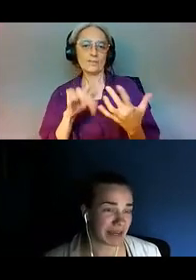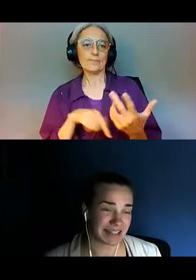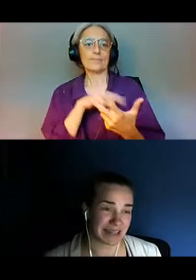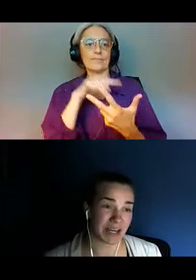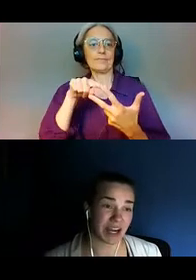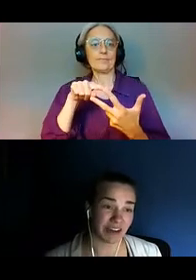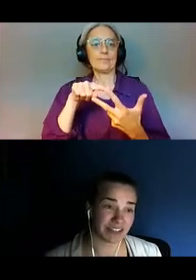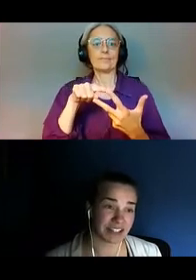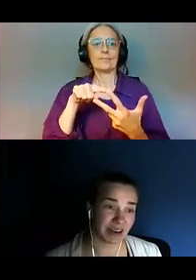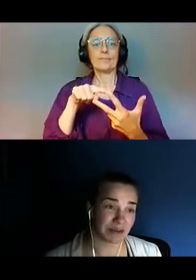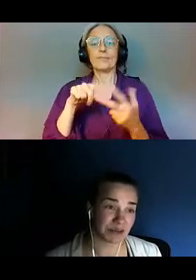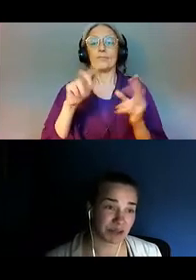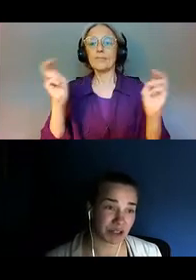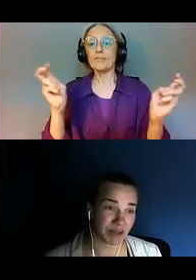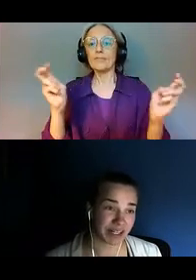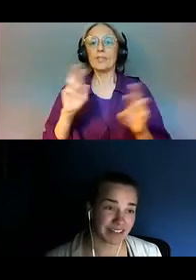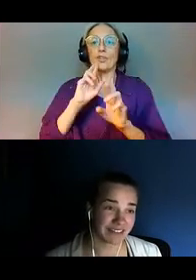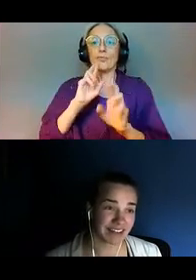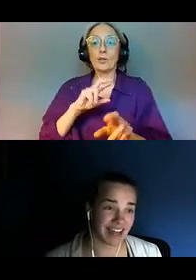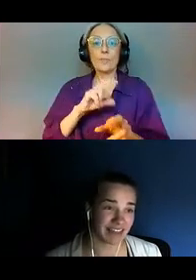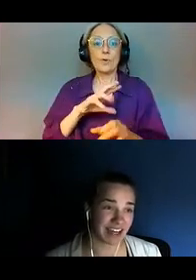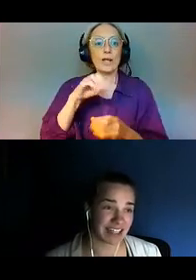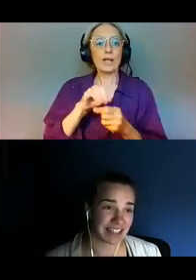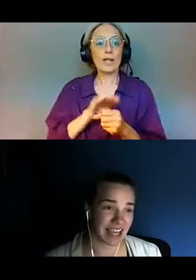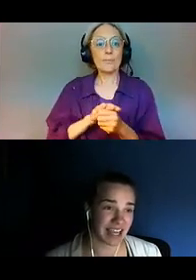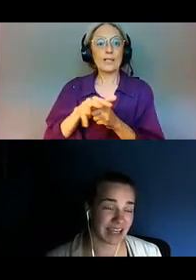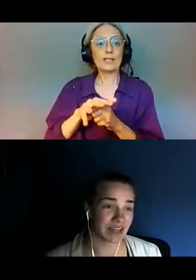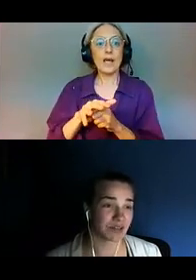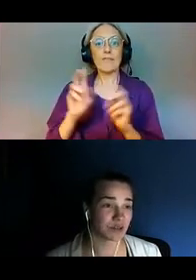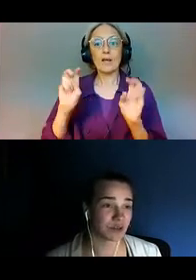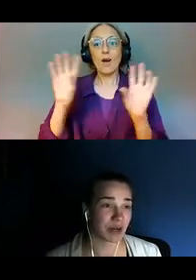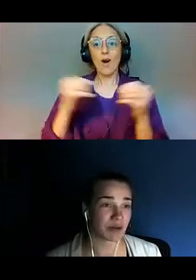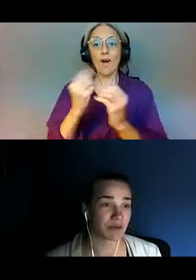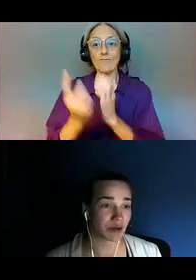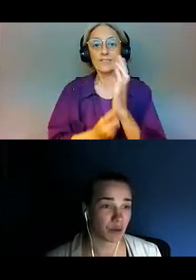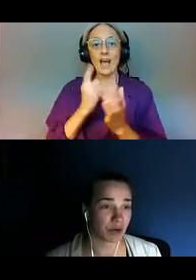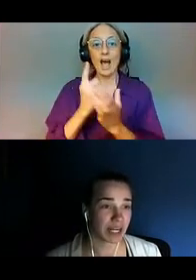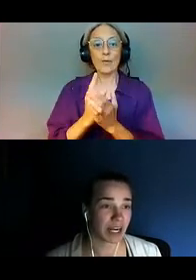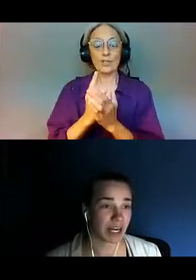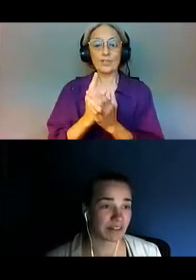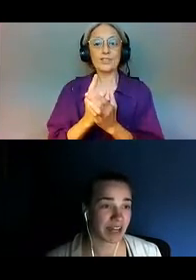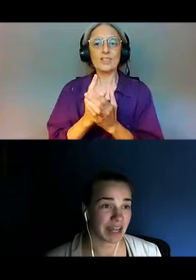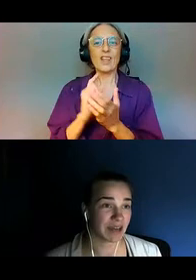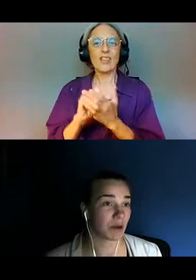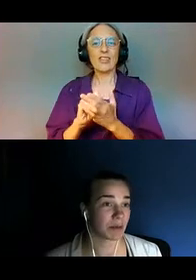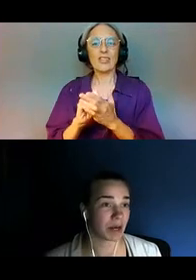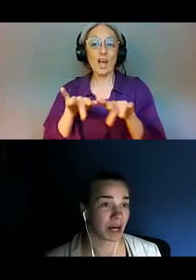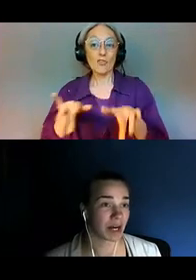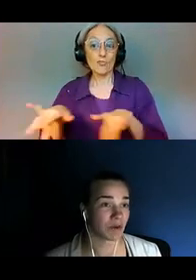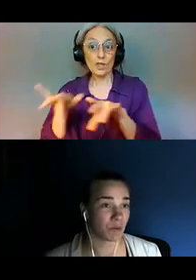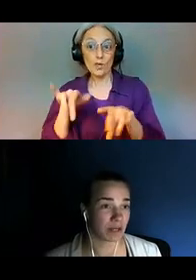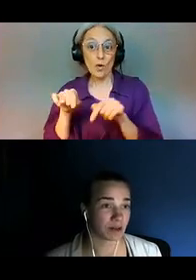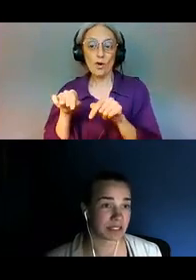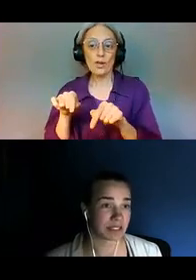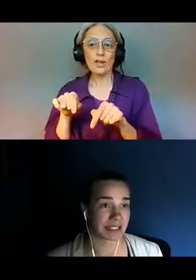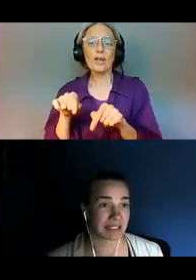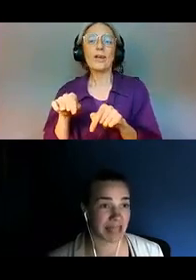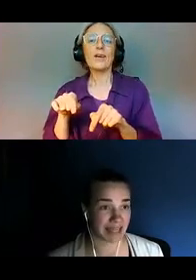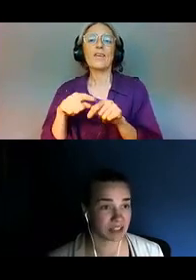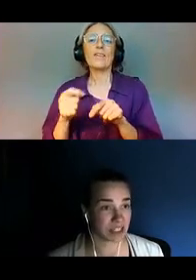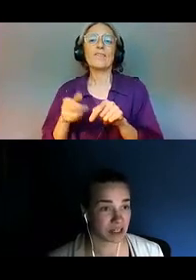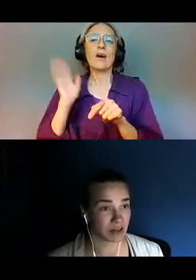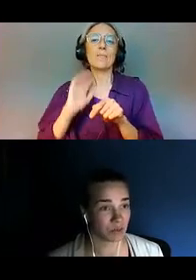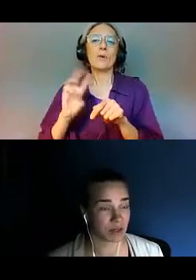reporting in a pandemic office hours recording, and that is a recording of a webinar we